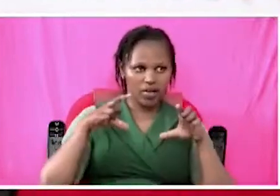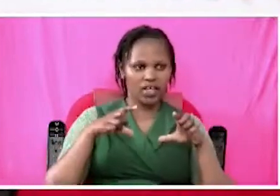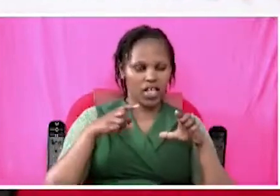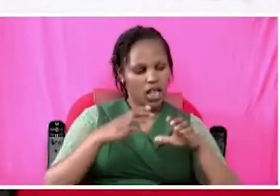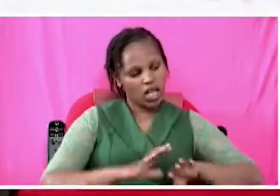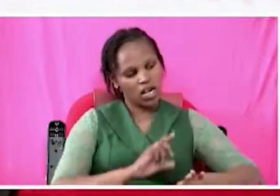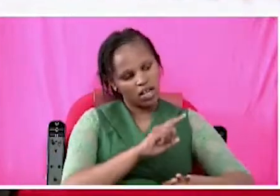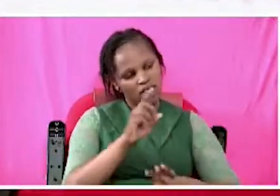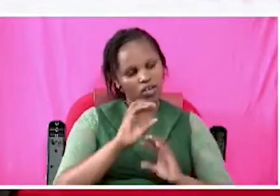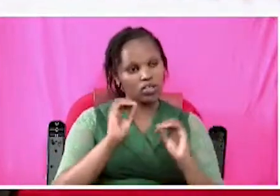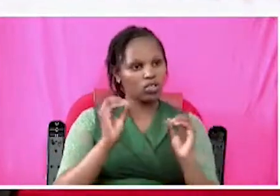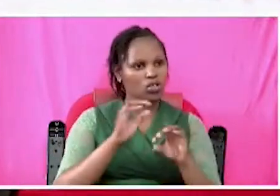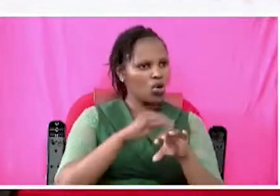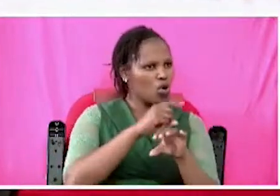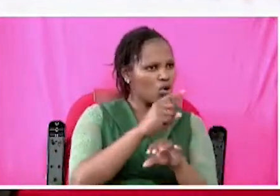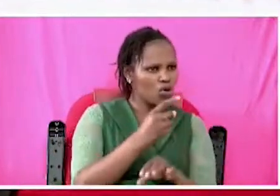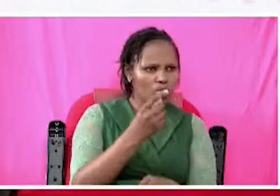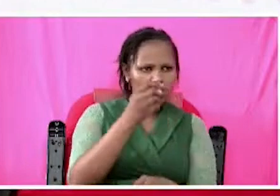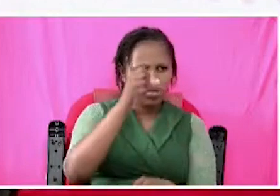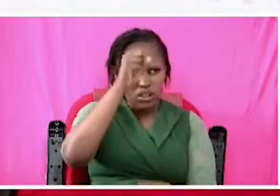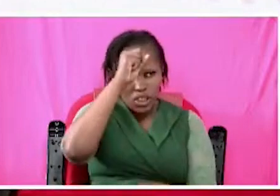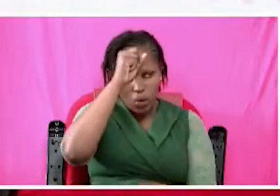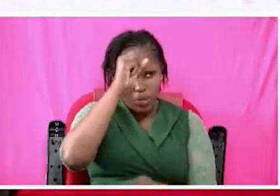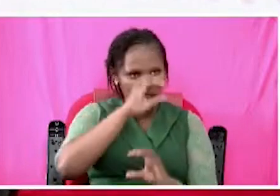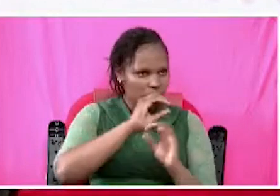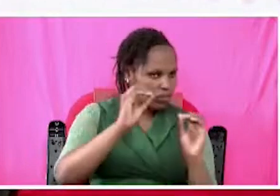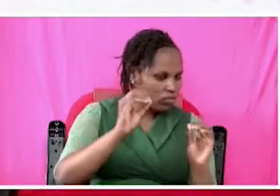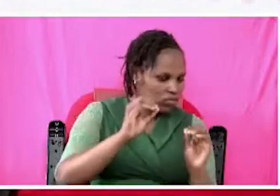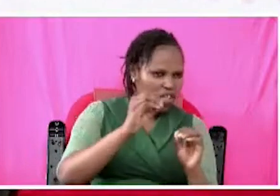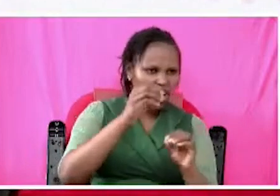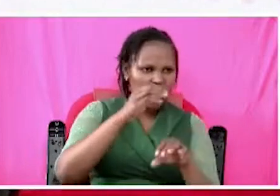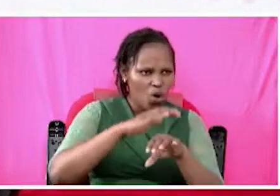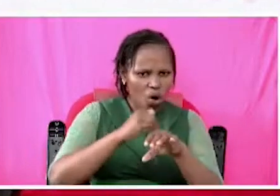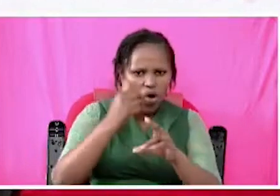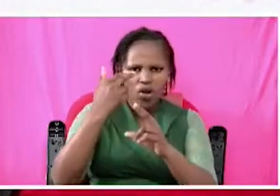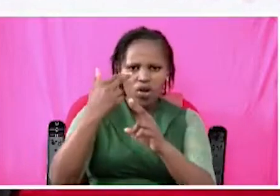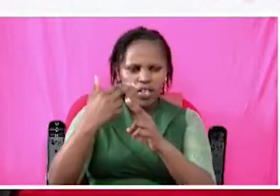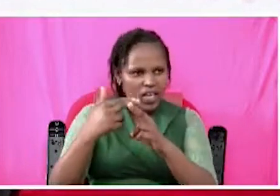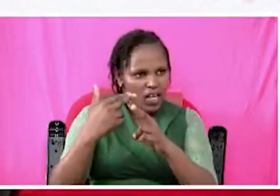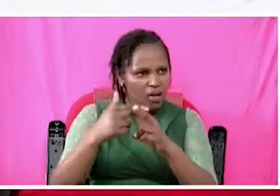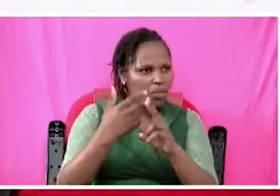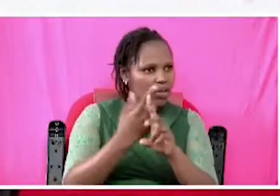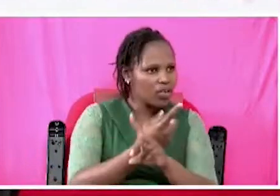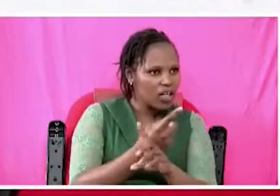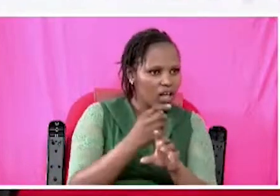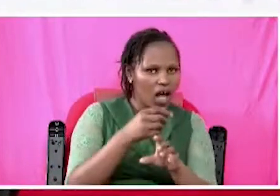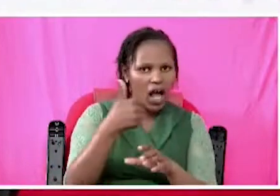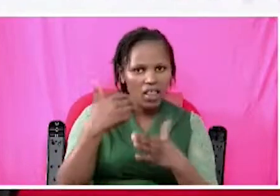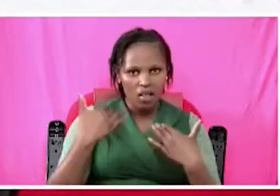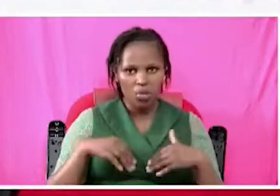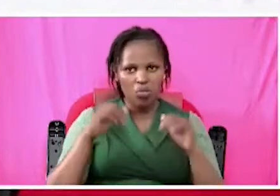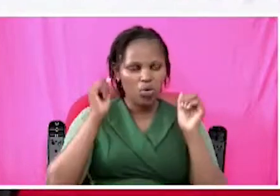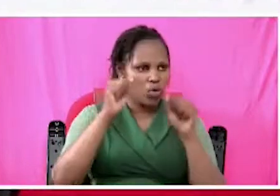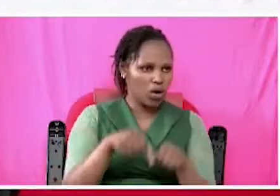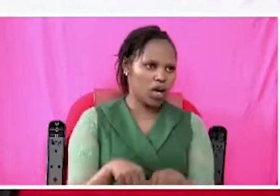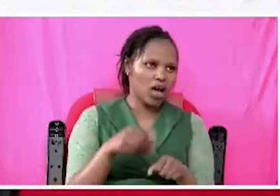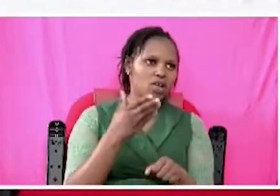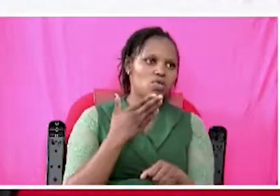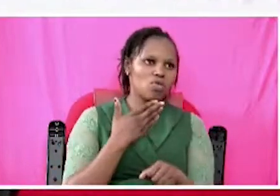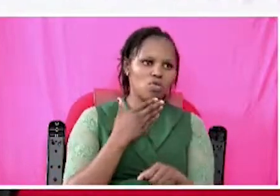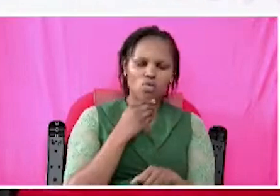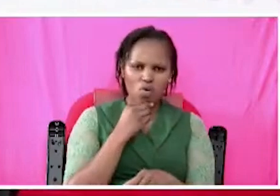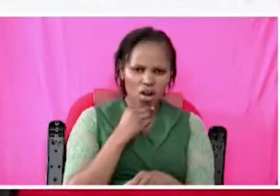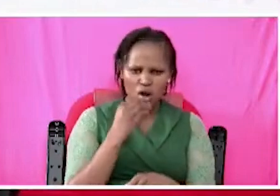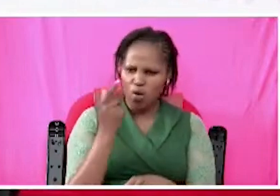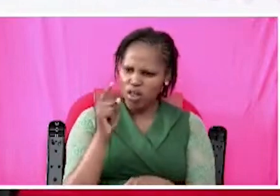him stupid, he doesn't call him whatever names that anybody would call, because you would be really wondering, why would